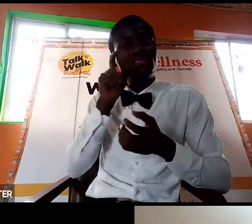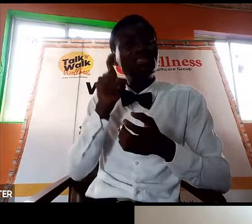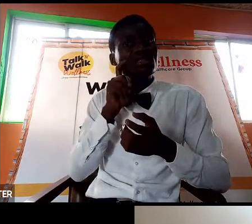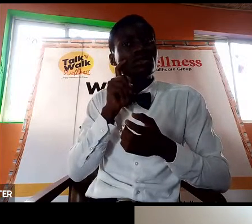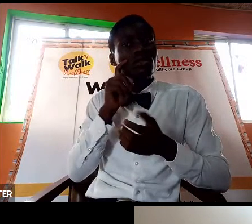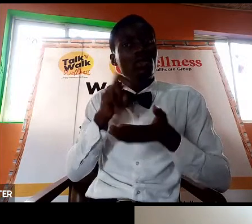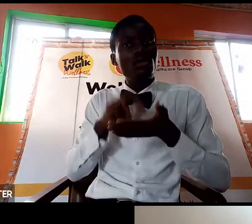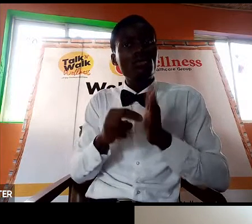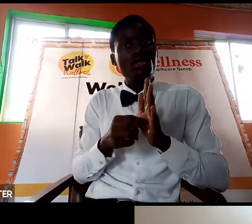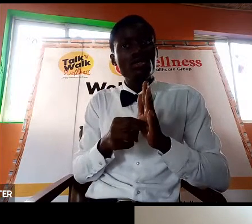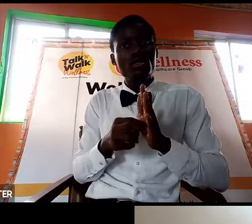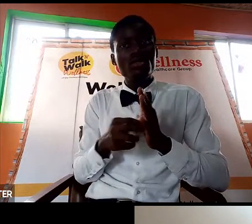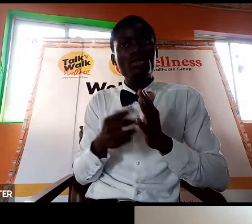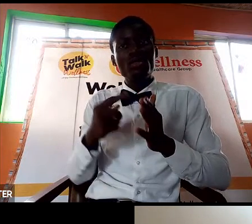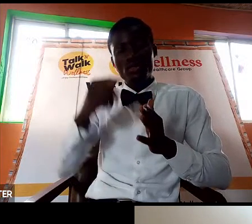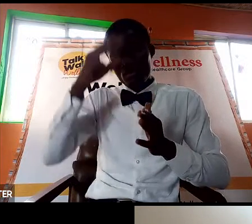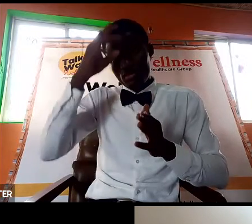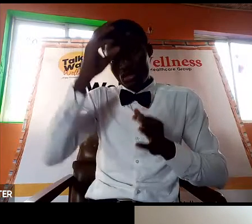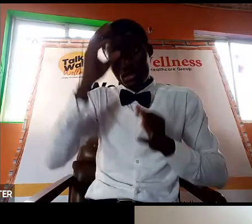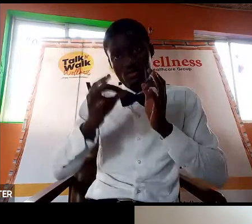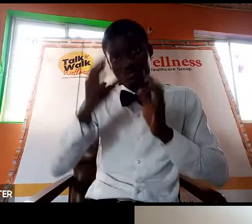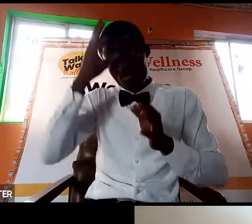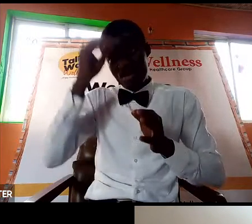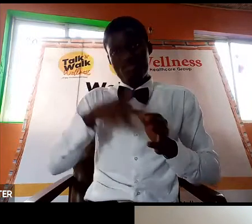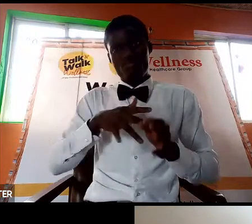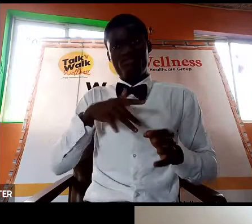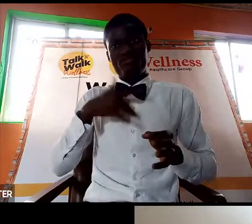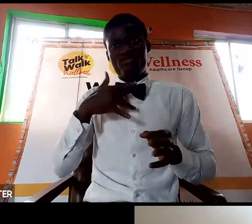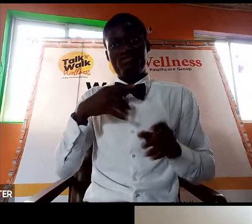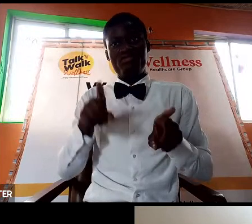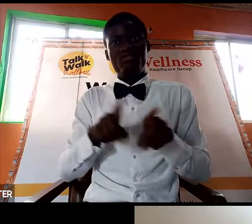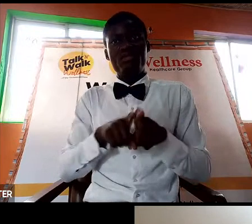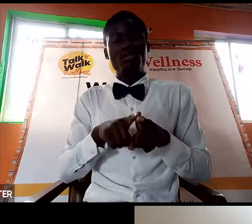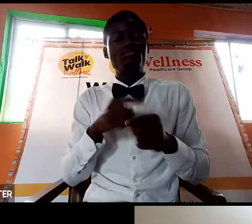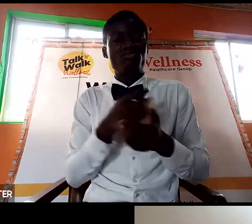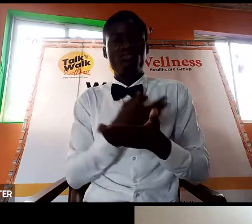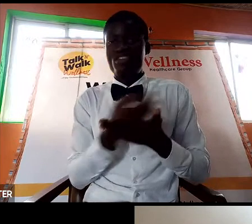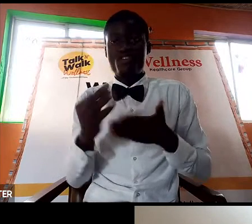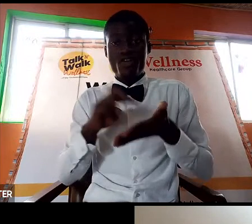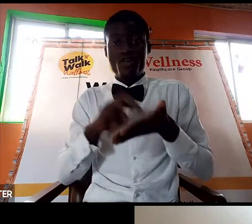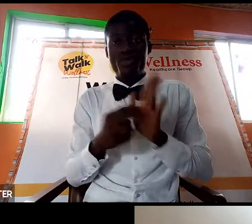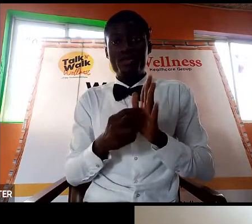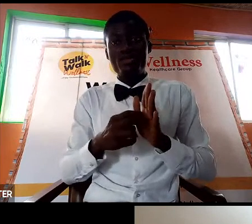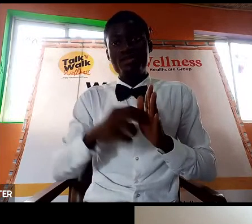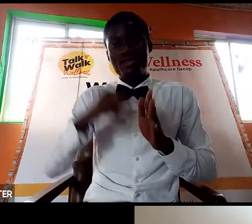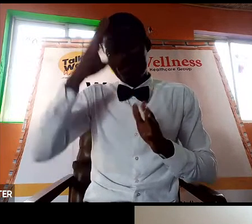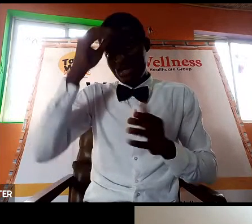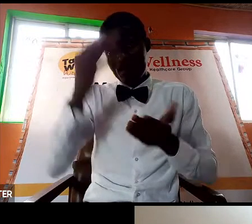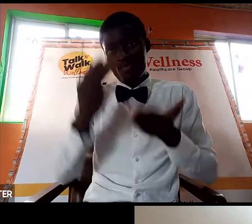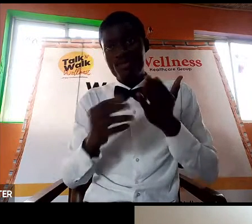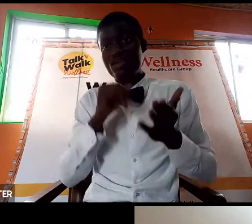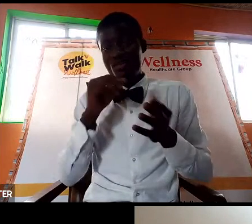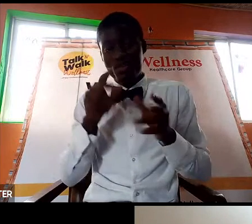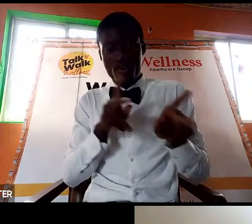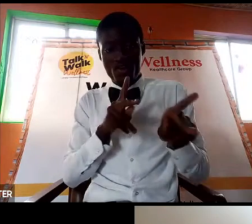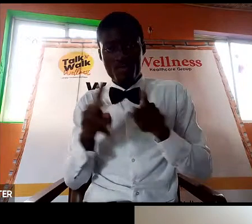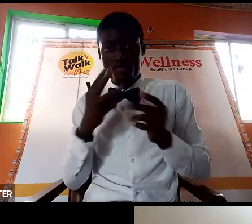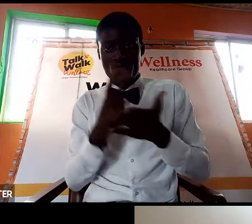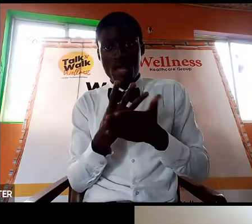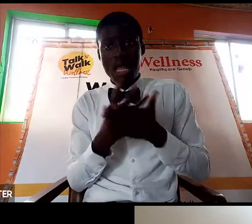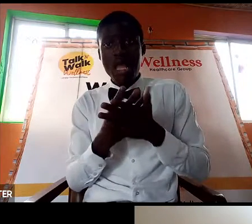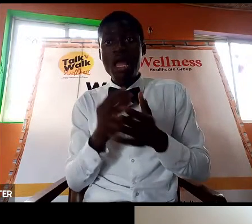in the bedroom, he might actually not perform in the boardroom. And for a woman that is not enjoying sex, she should seek help.